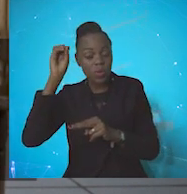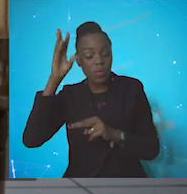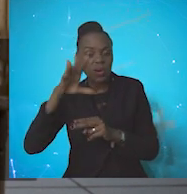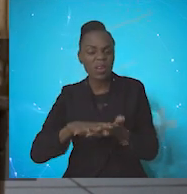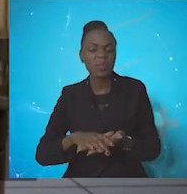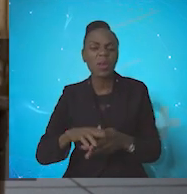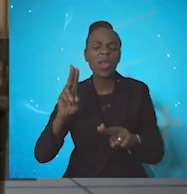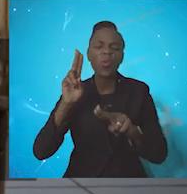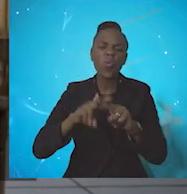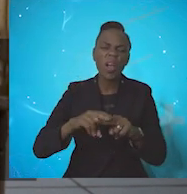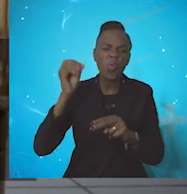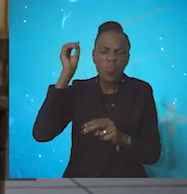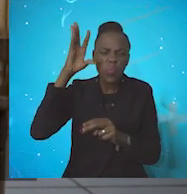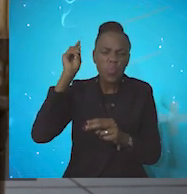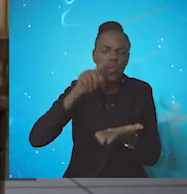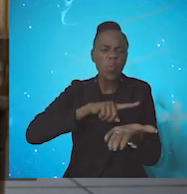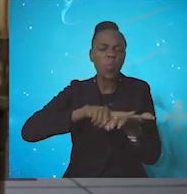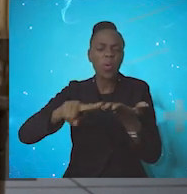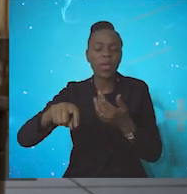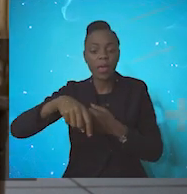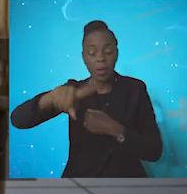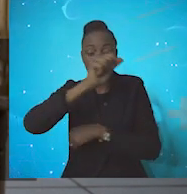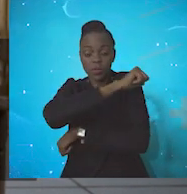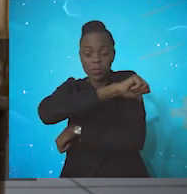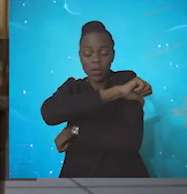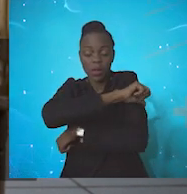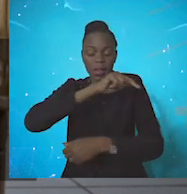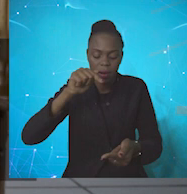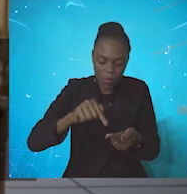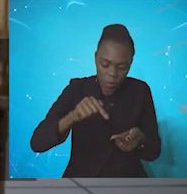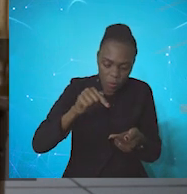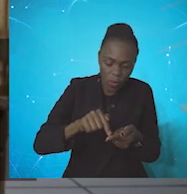going away for over a week, then they should present to hospital and we should test them for